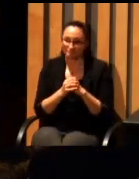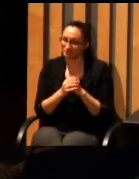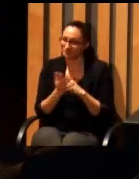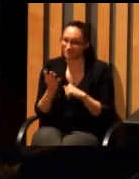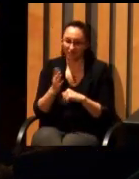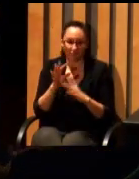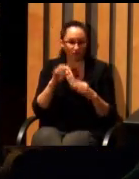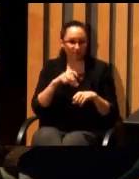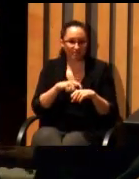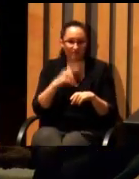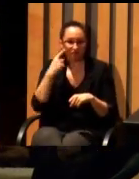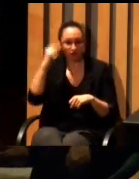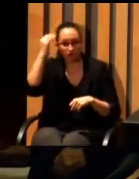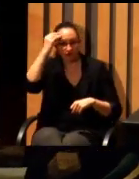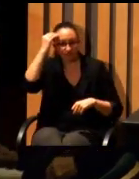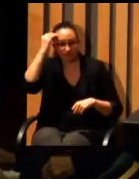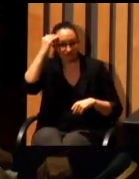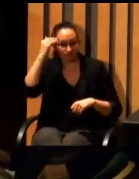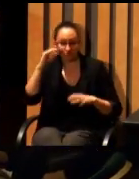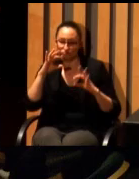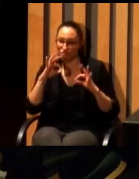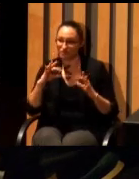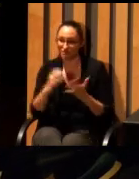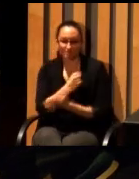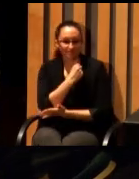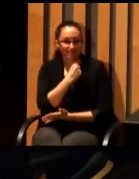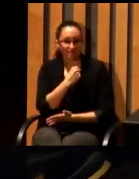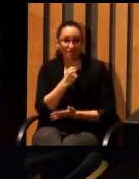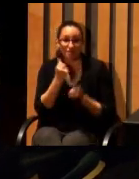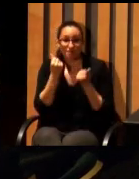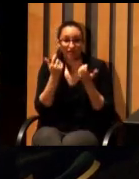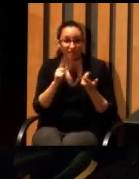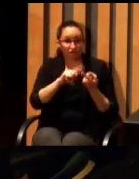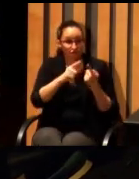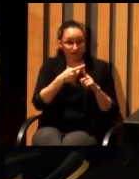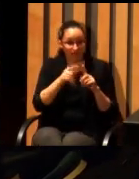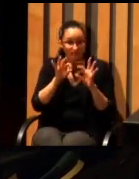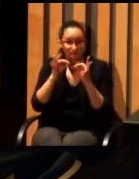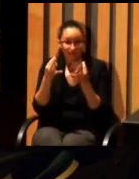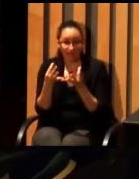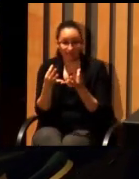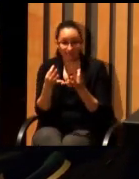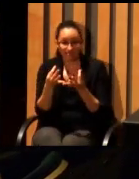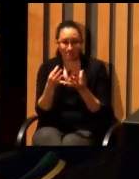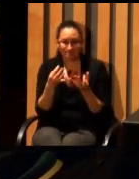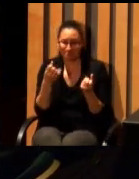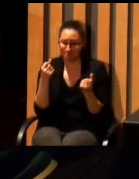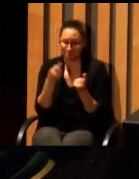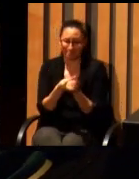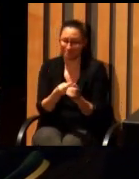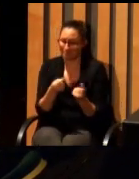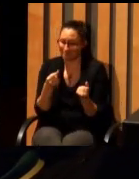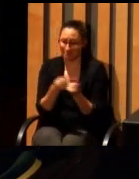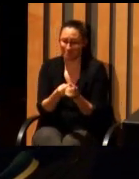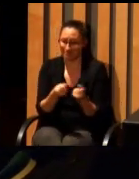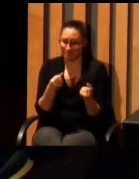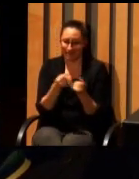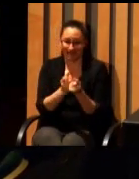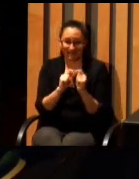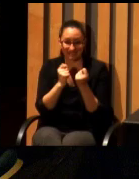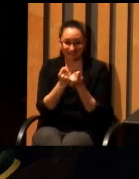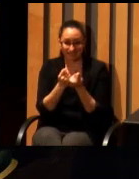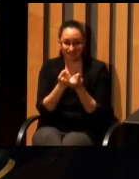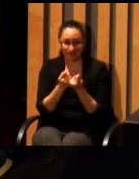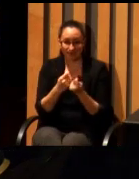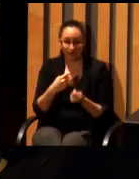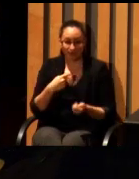for awareness. I have lots of friends and families that are huge fans of the team. My family and I